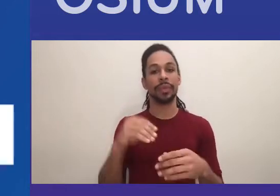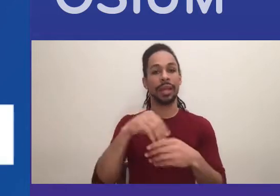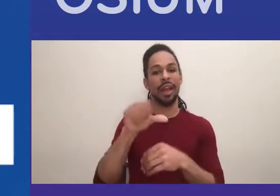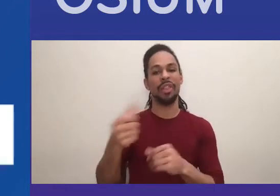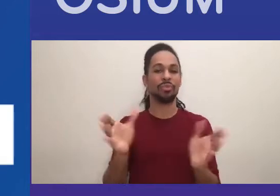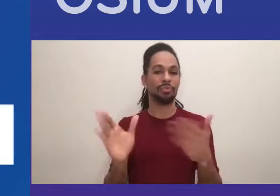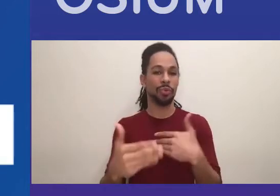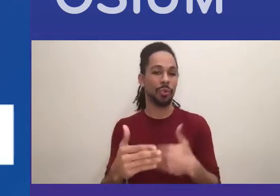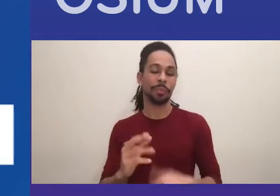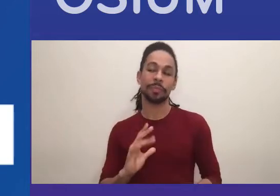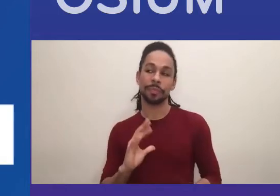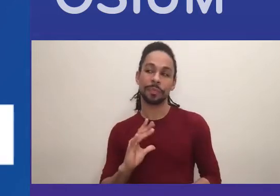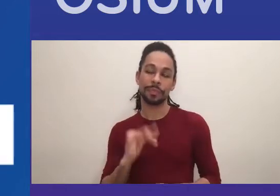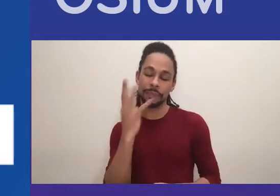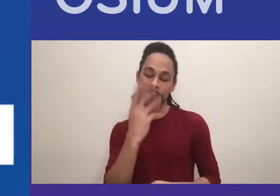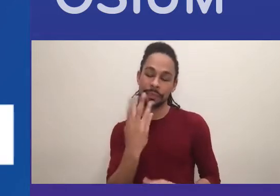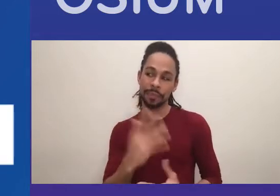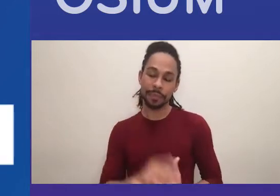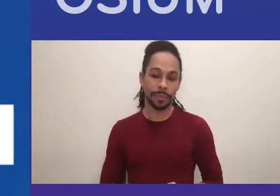And